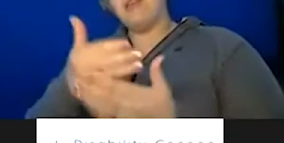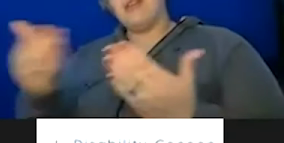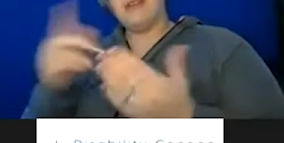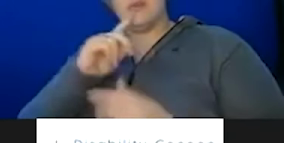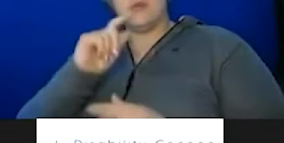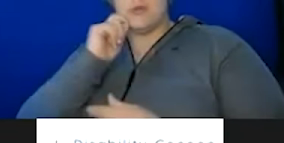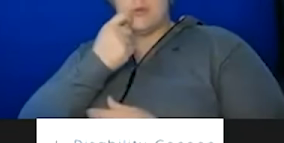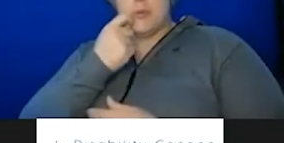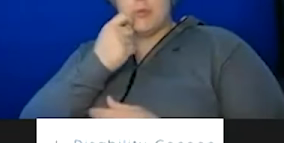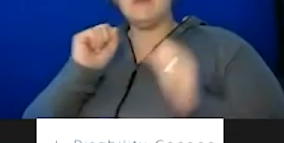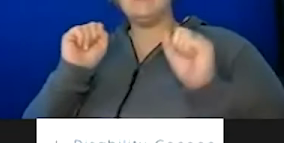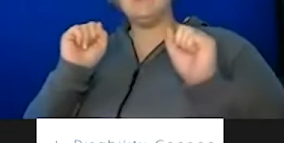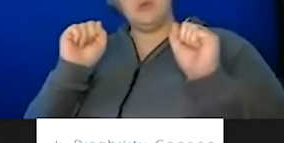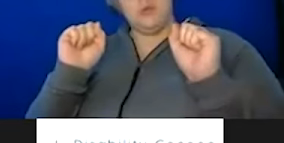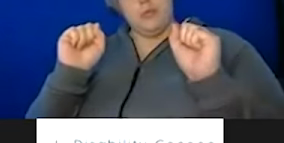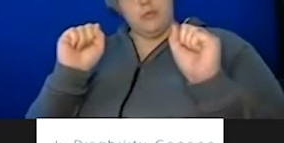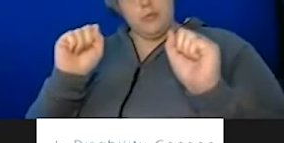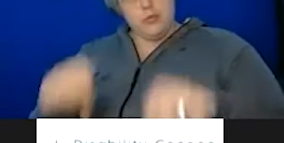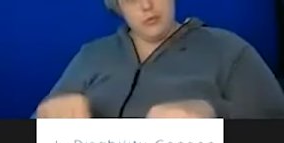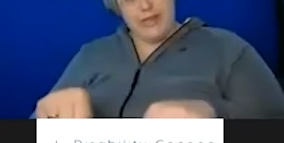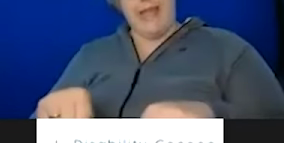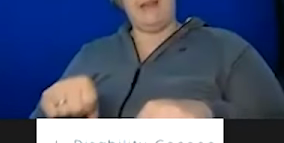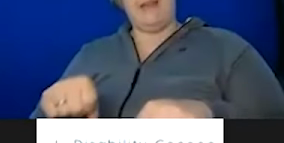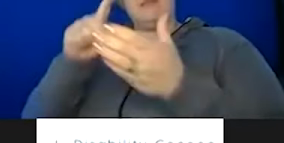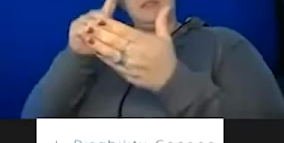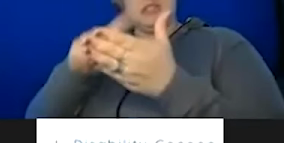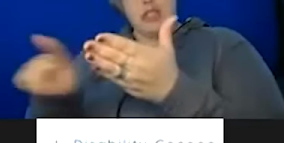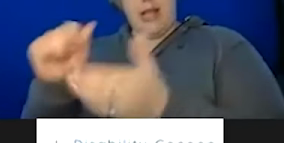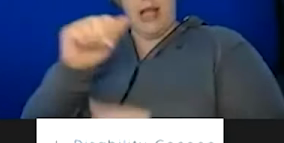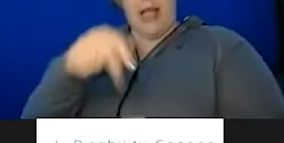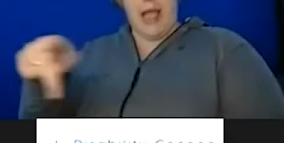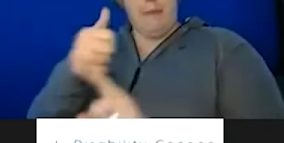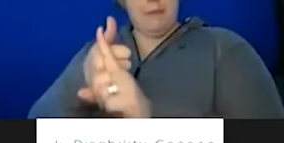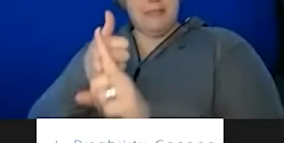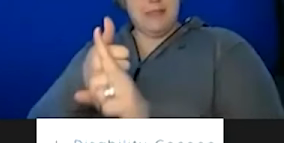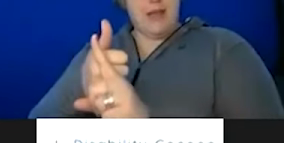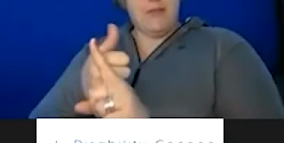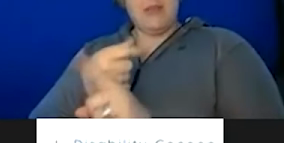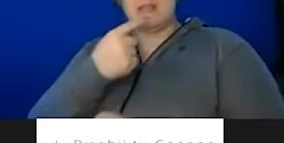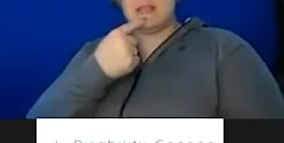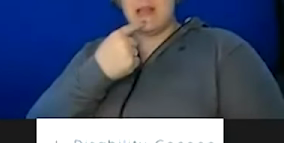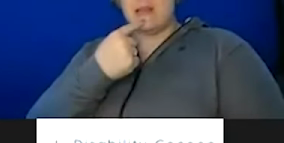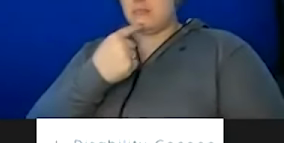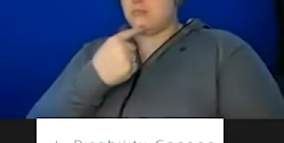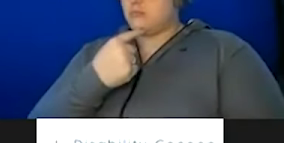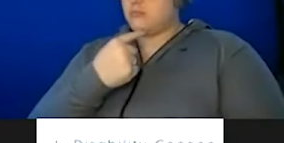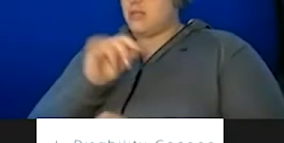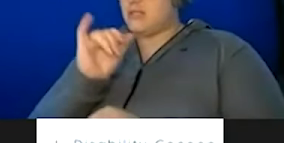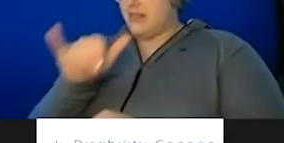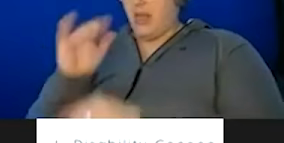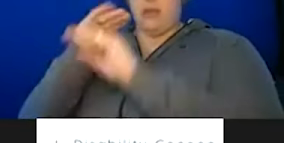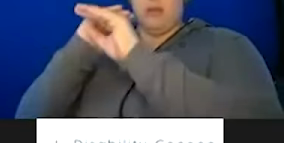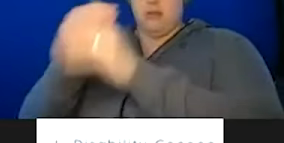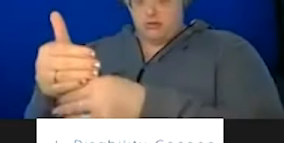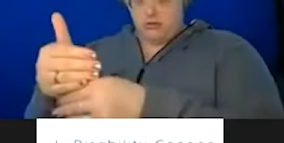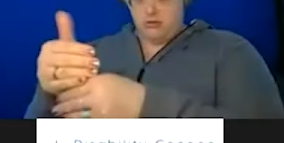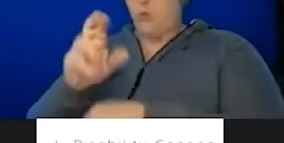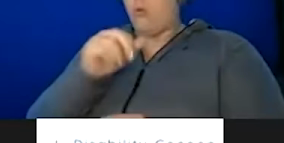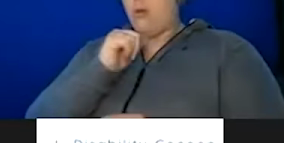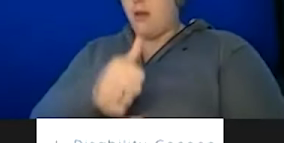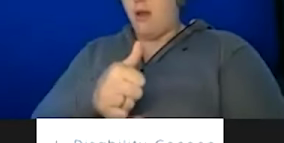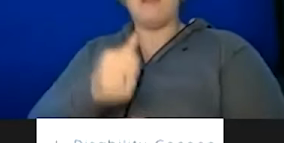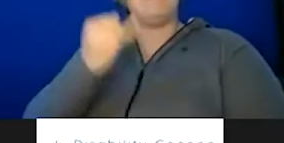the ability to check the app and see, okay, is that garage door closed? And if not, the really cool